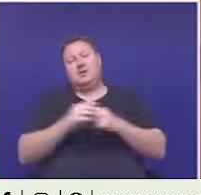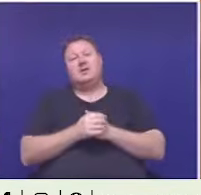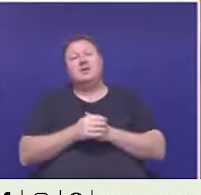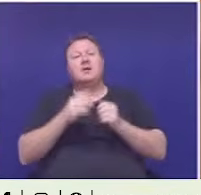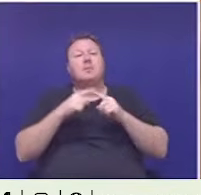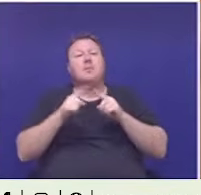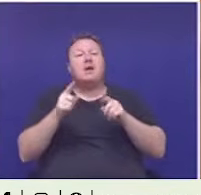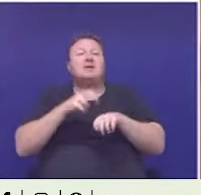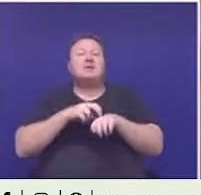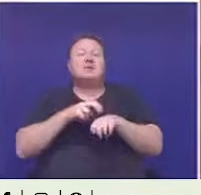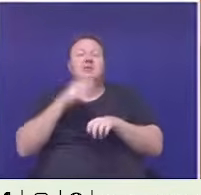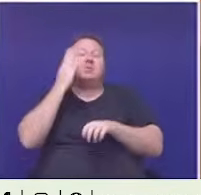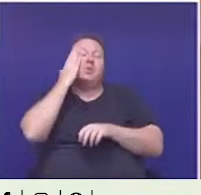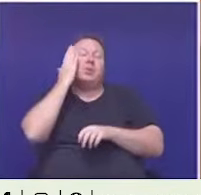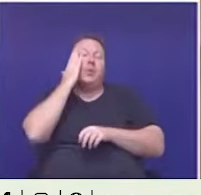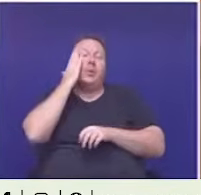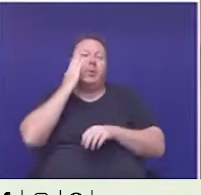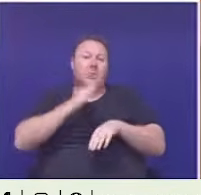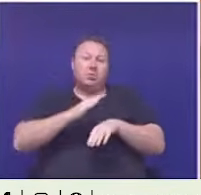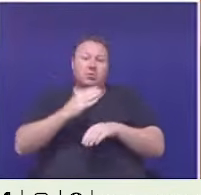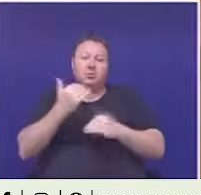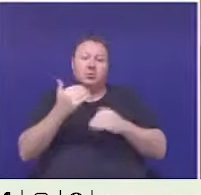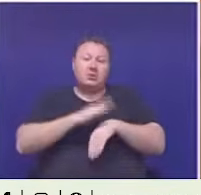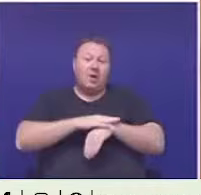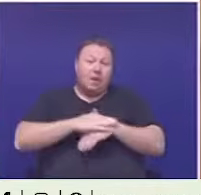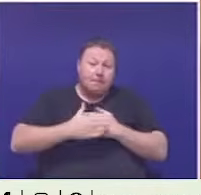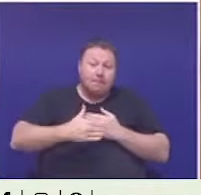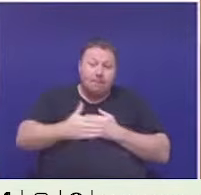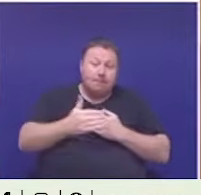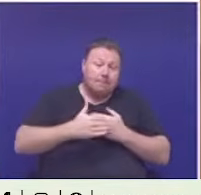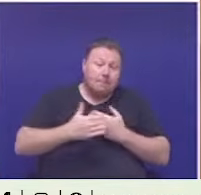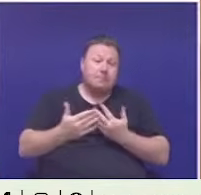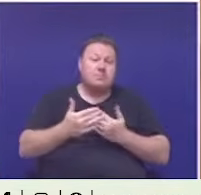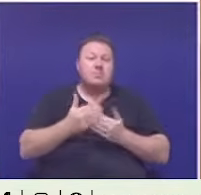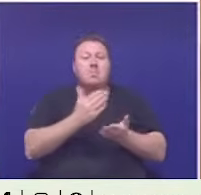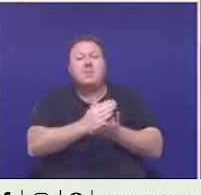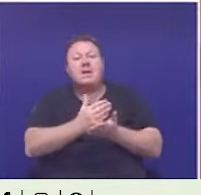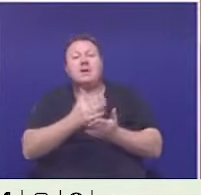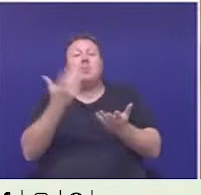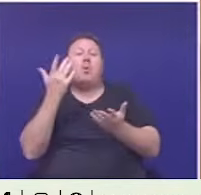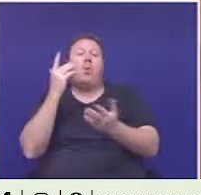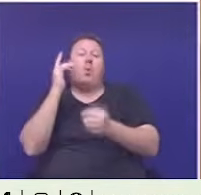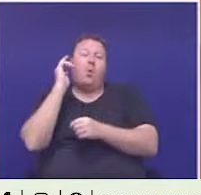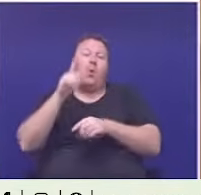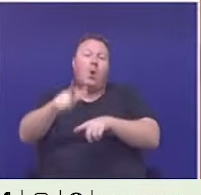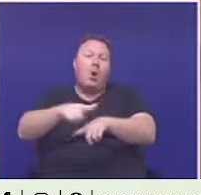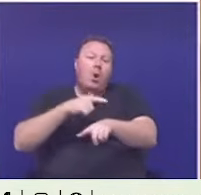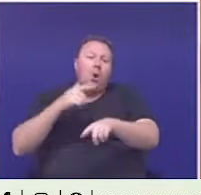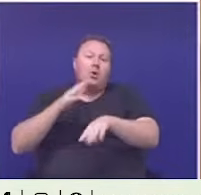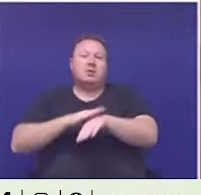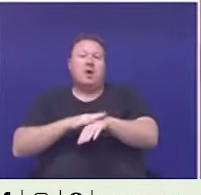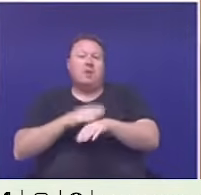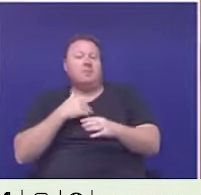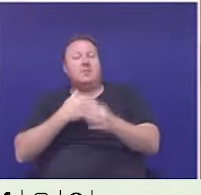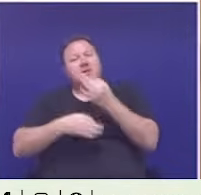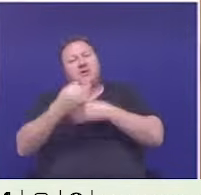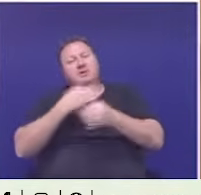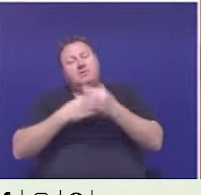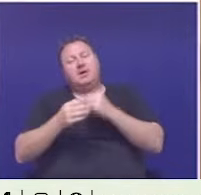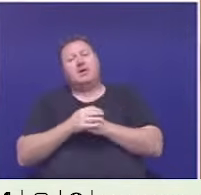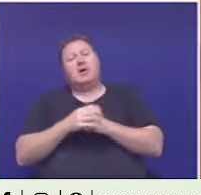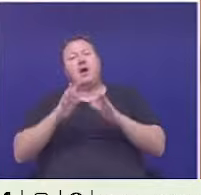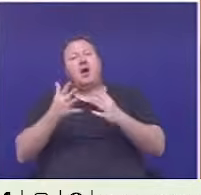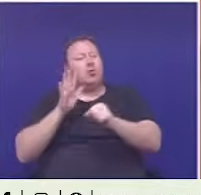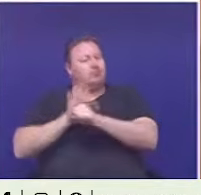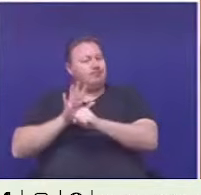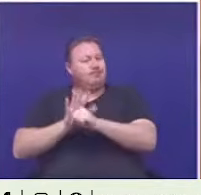say within the medium time framework or with the long term, what are the long-term plans and so on, and how will you exert pressure on